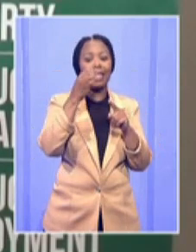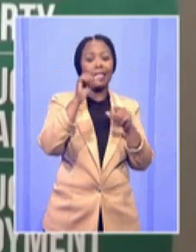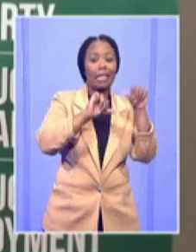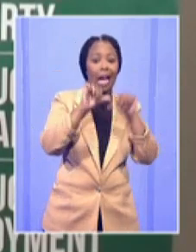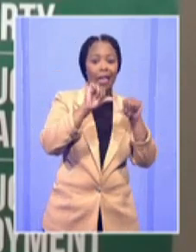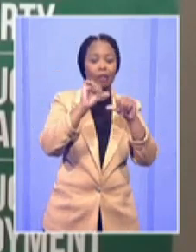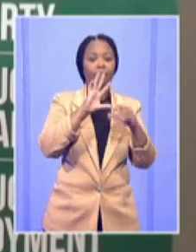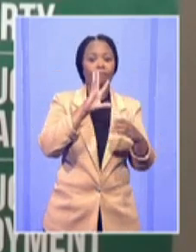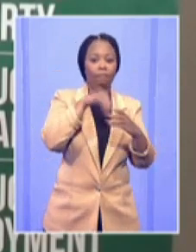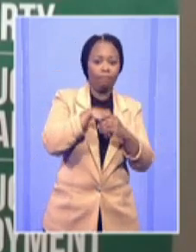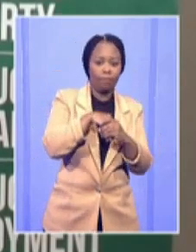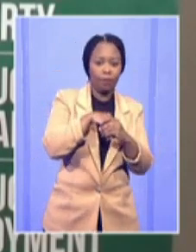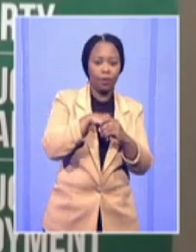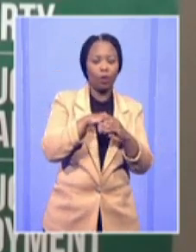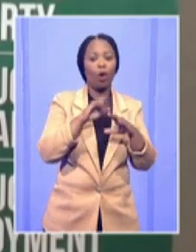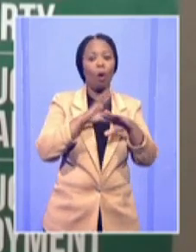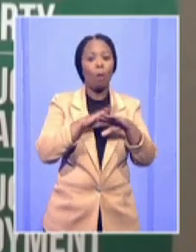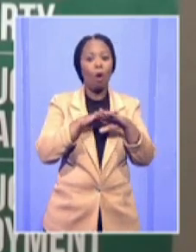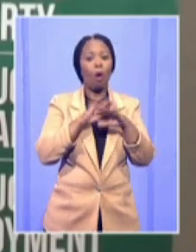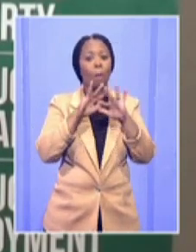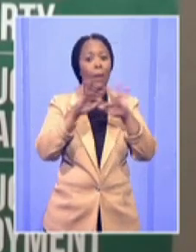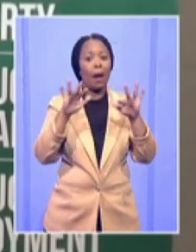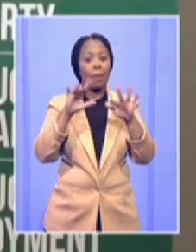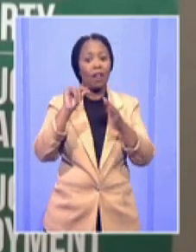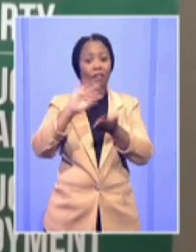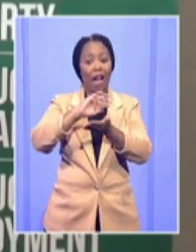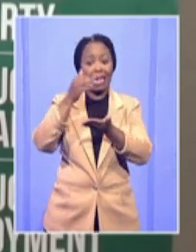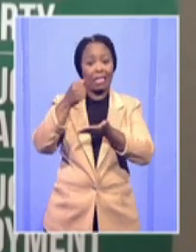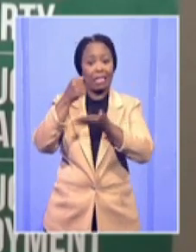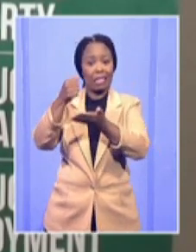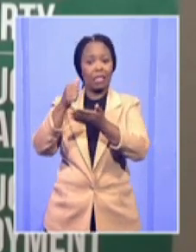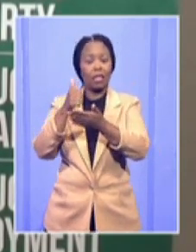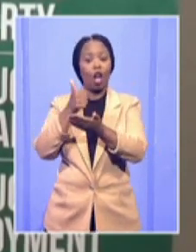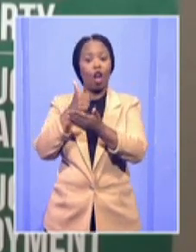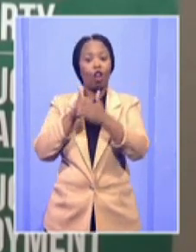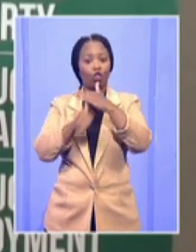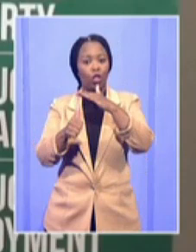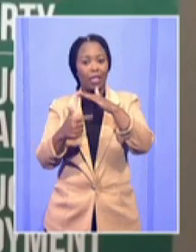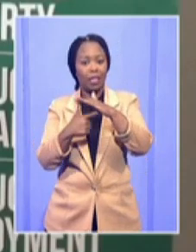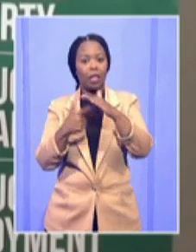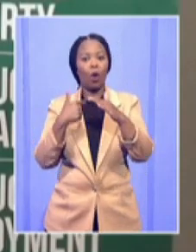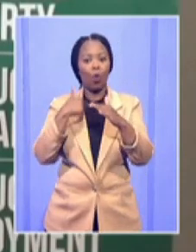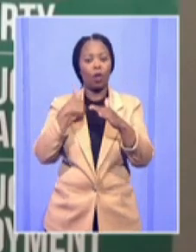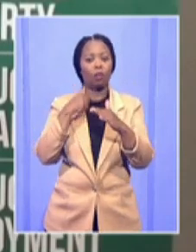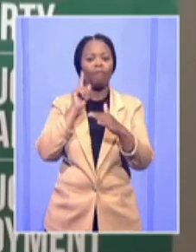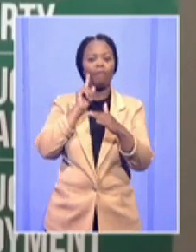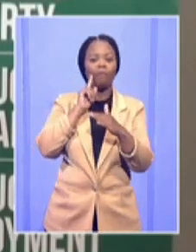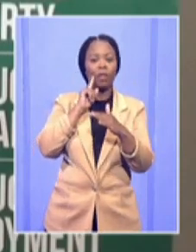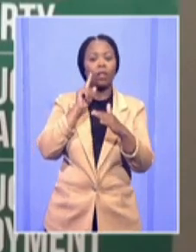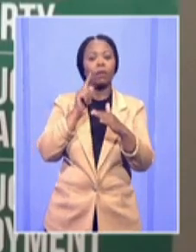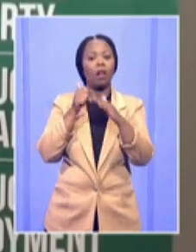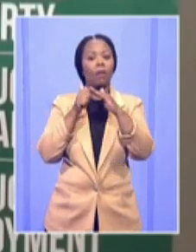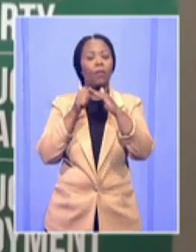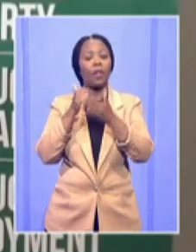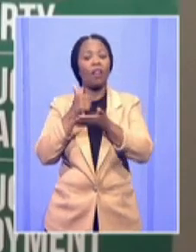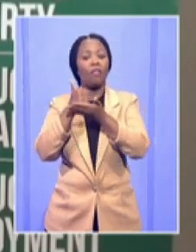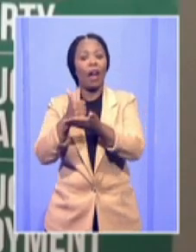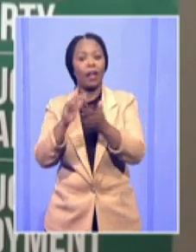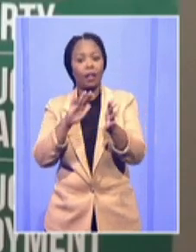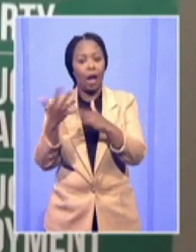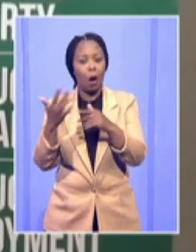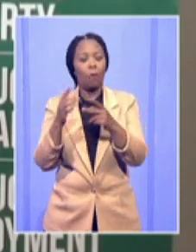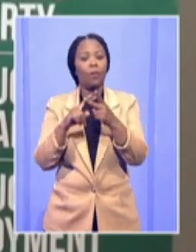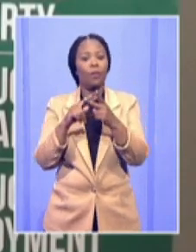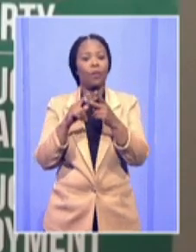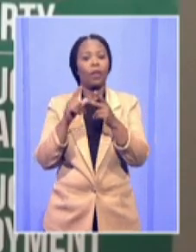the public funding agency, we are indeed at the crossroads of redefining how we fund, how we conduct, and how we communicate science